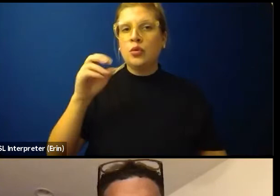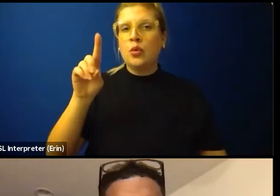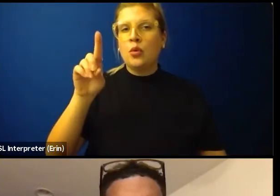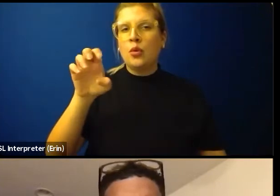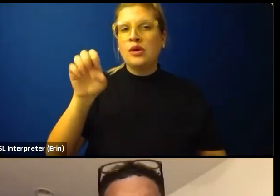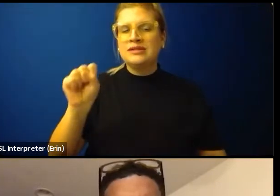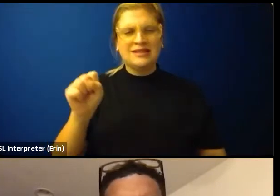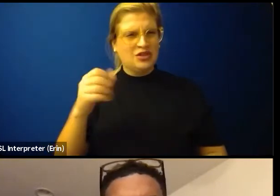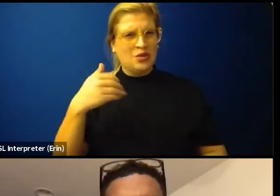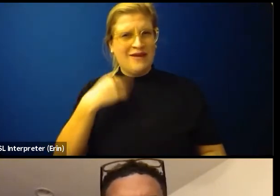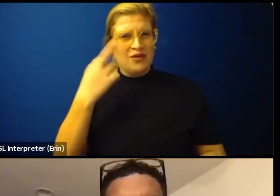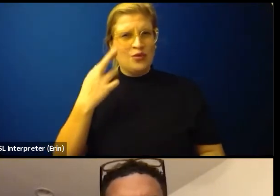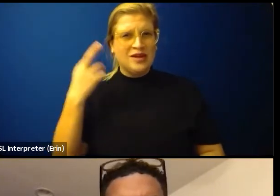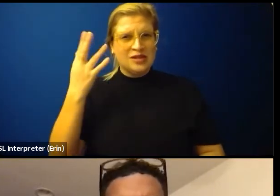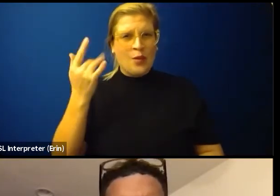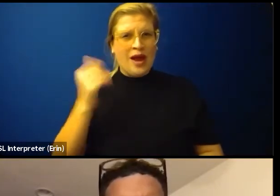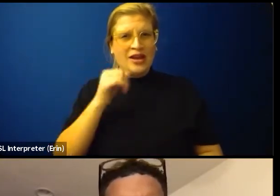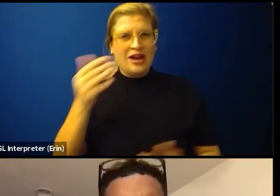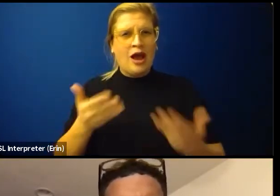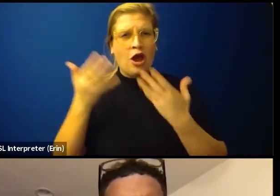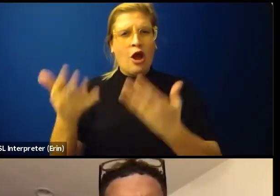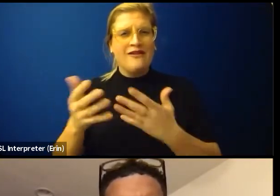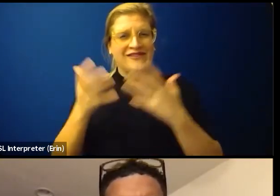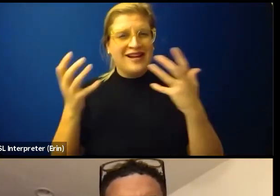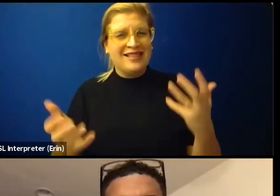not offering much in Ward 5?